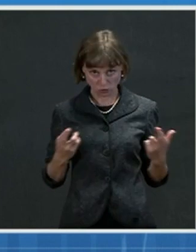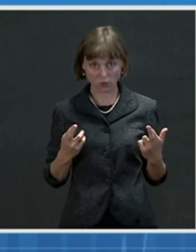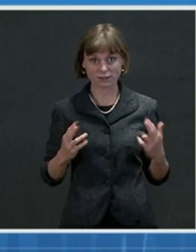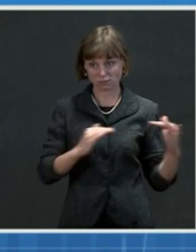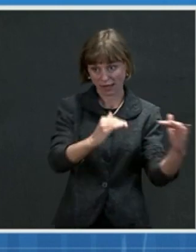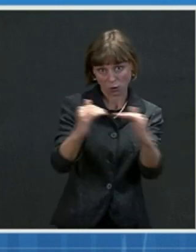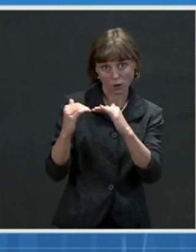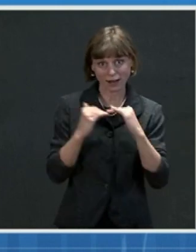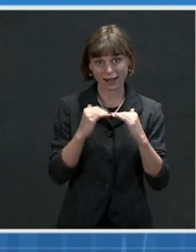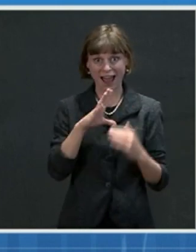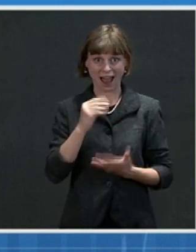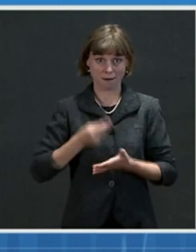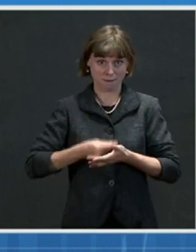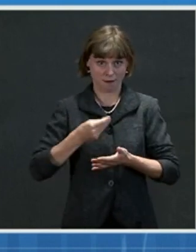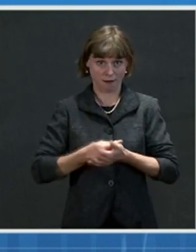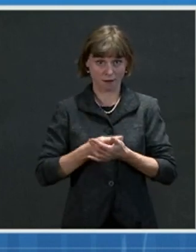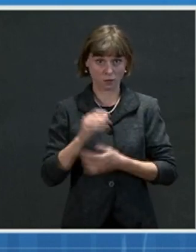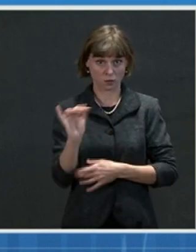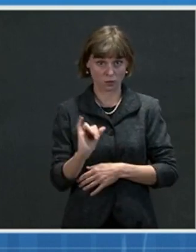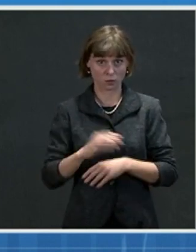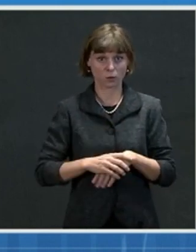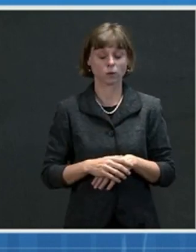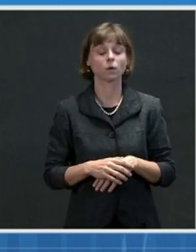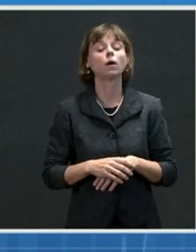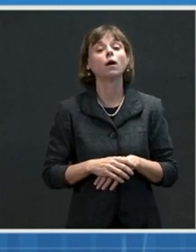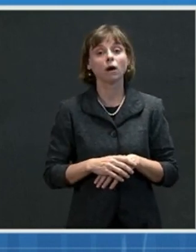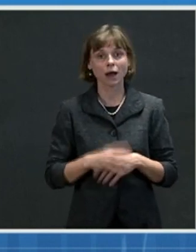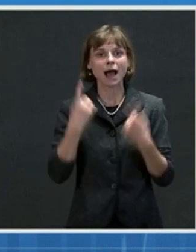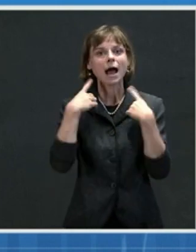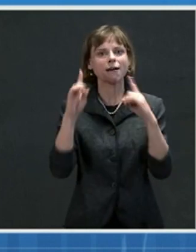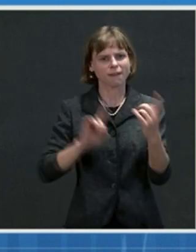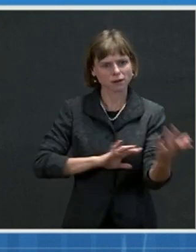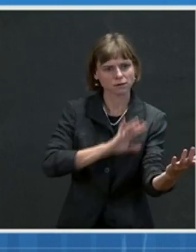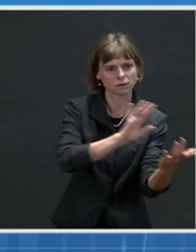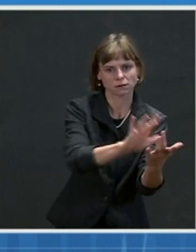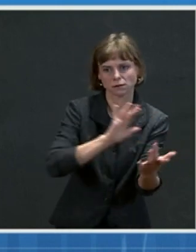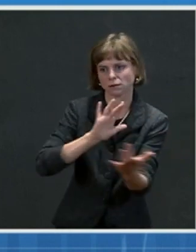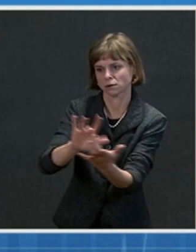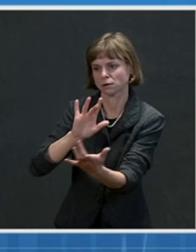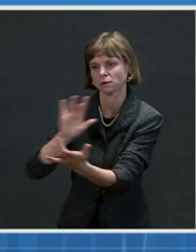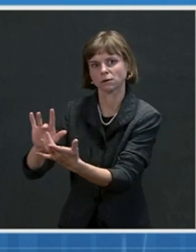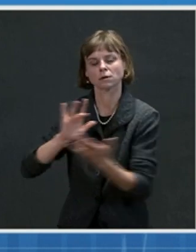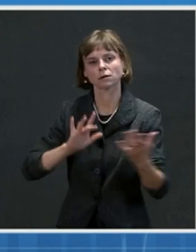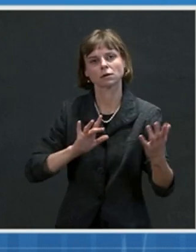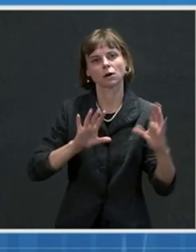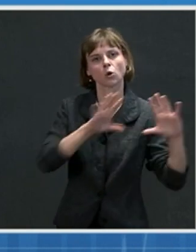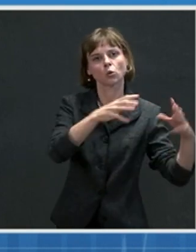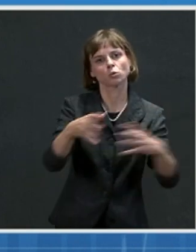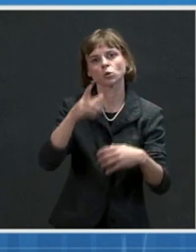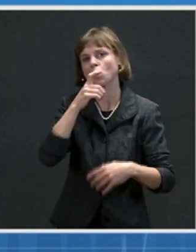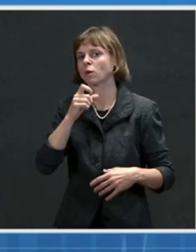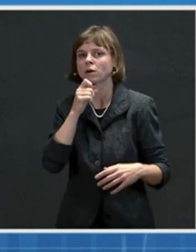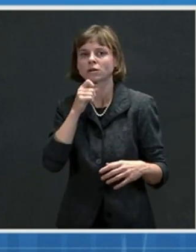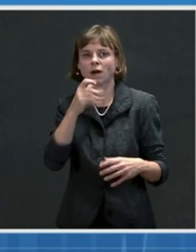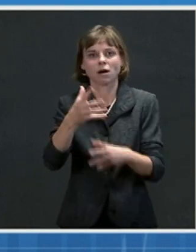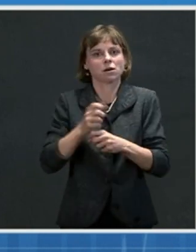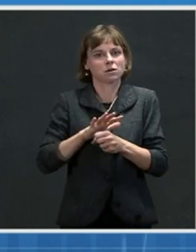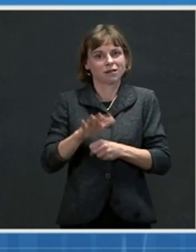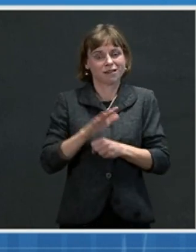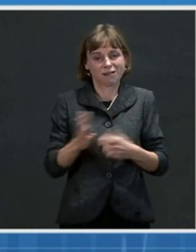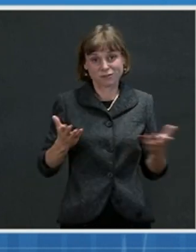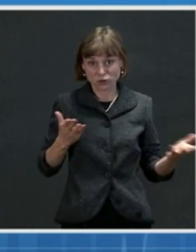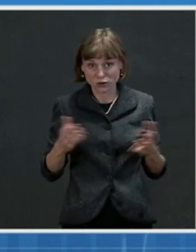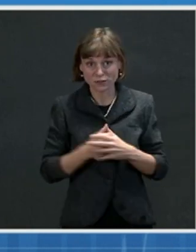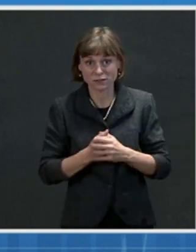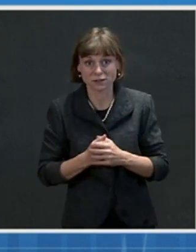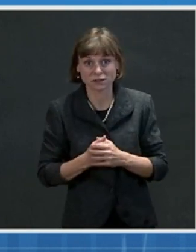funds, effective outreach and communication to underserved and minoritized populations, and improving cultural